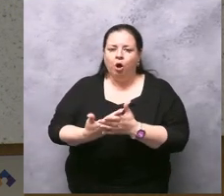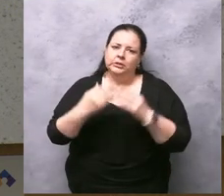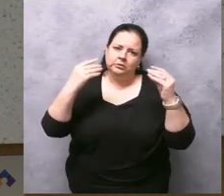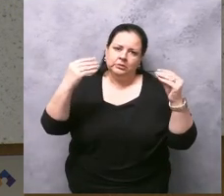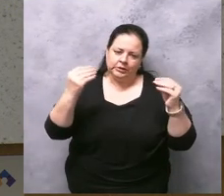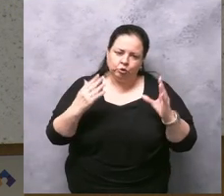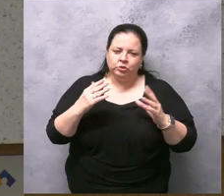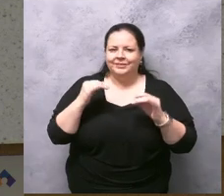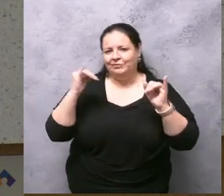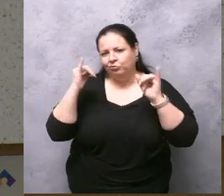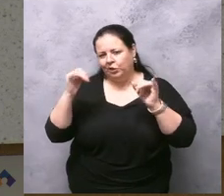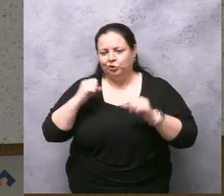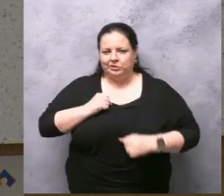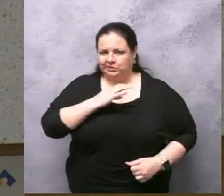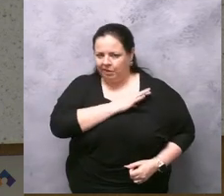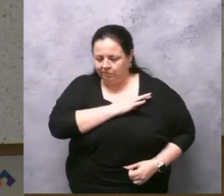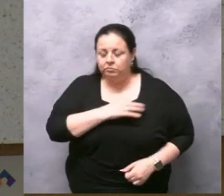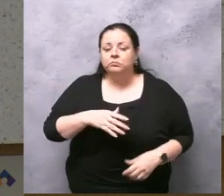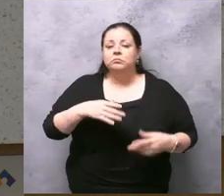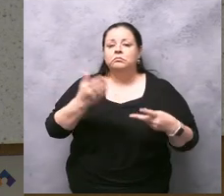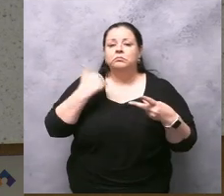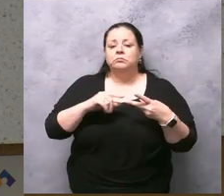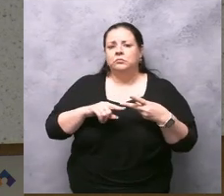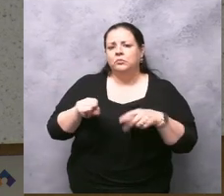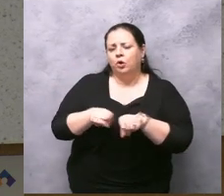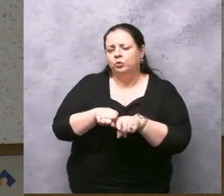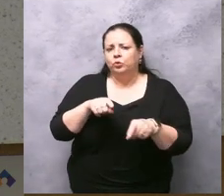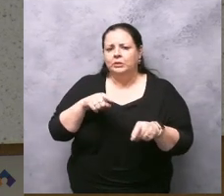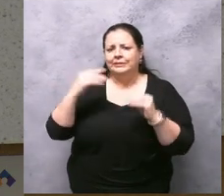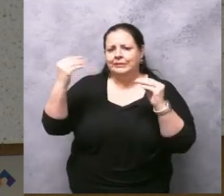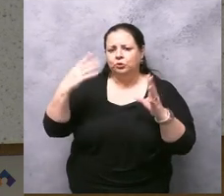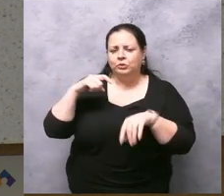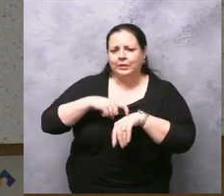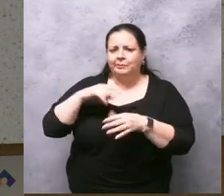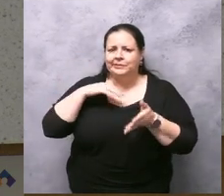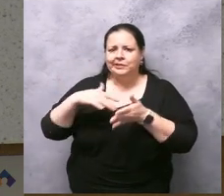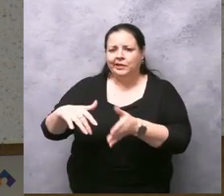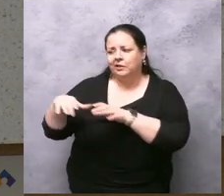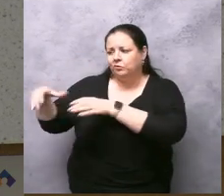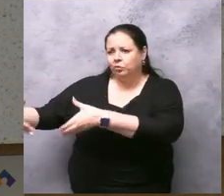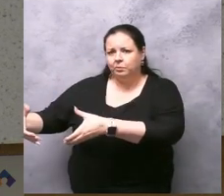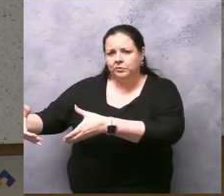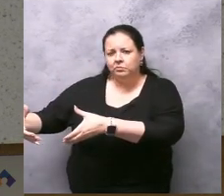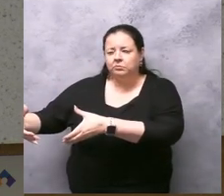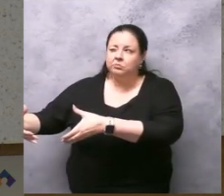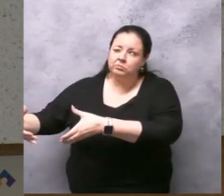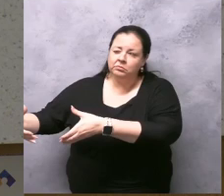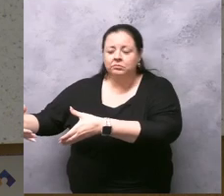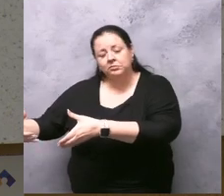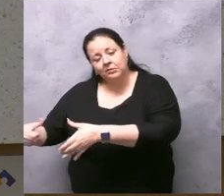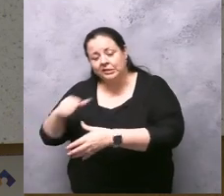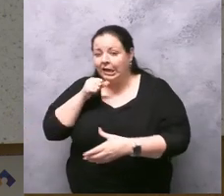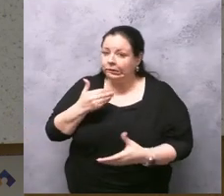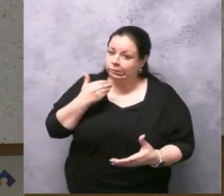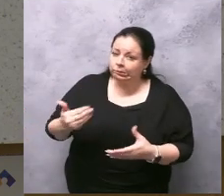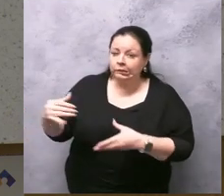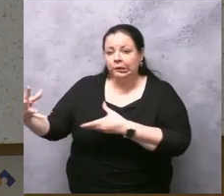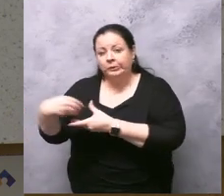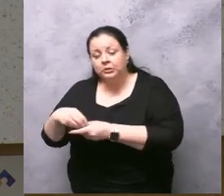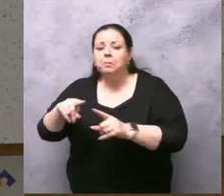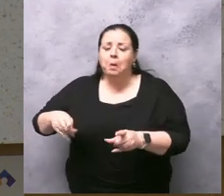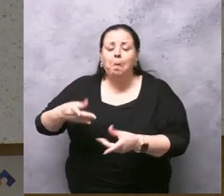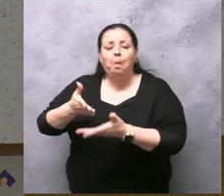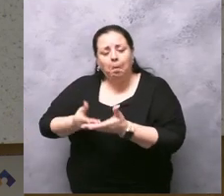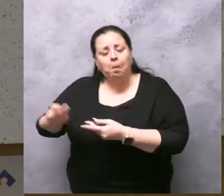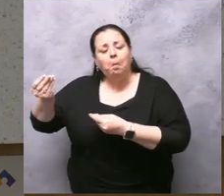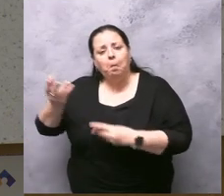staff specifically. There was also a teacher time study focus groups. It was not quite as well participated in, but it did yield us